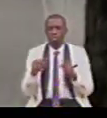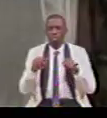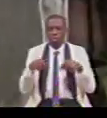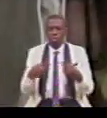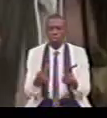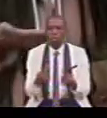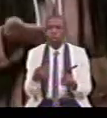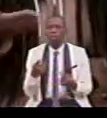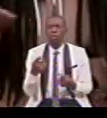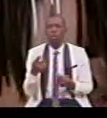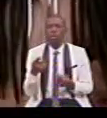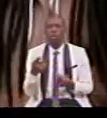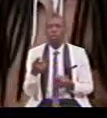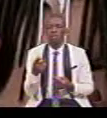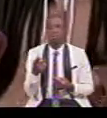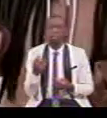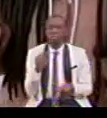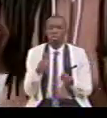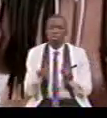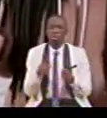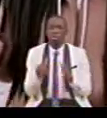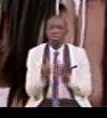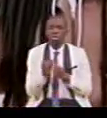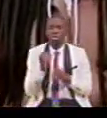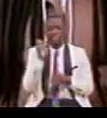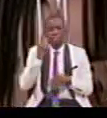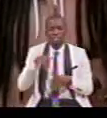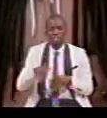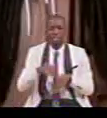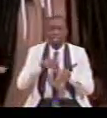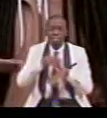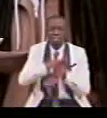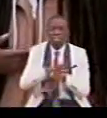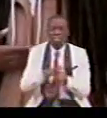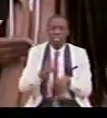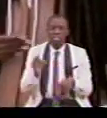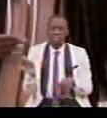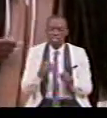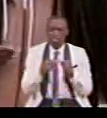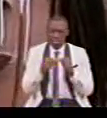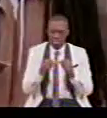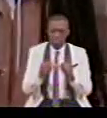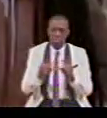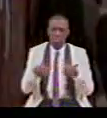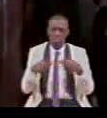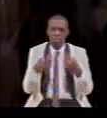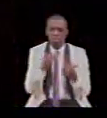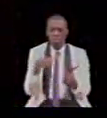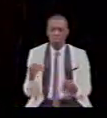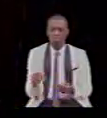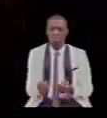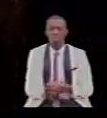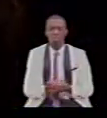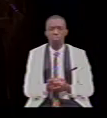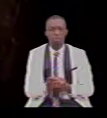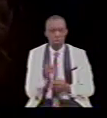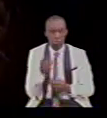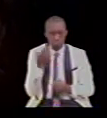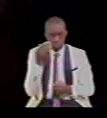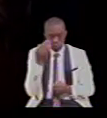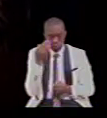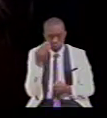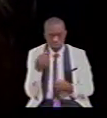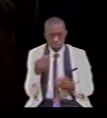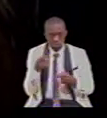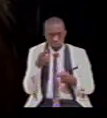former servants the people is still saying they kept on going in you know what kind of